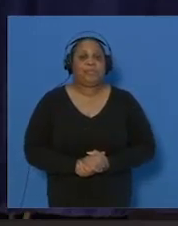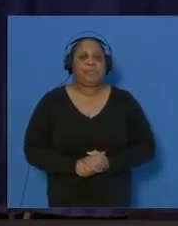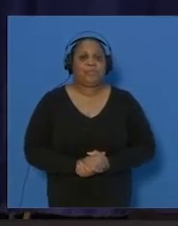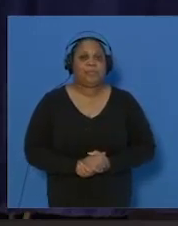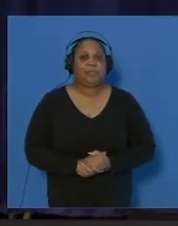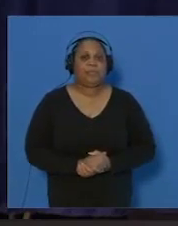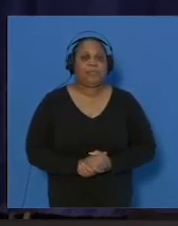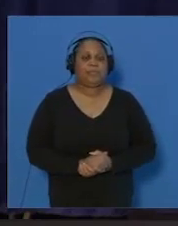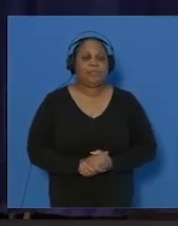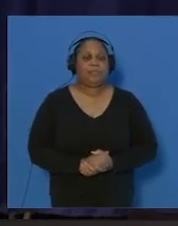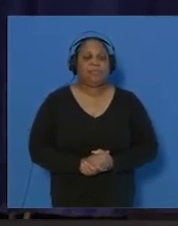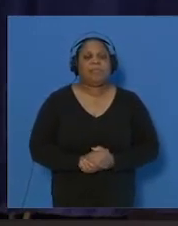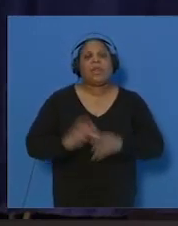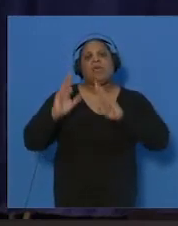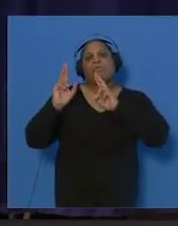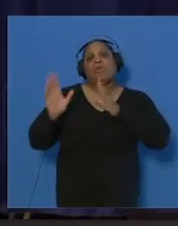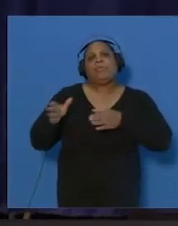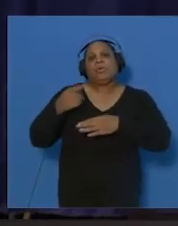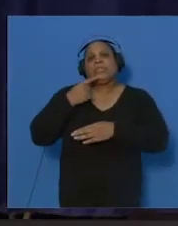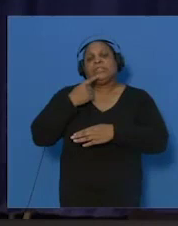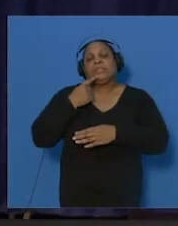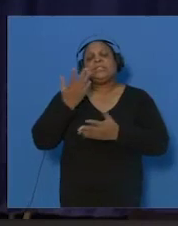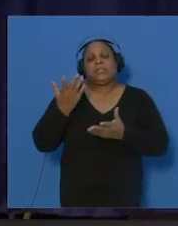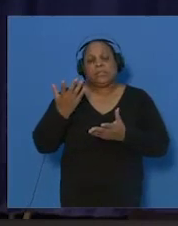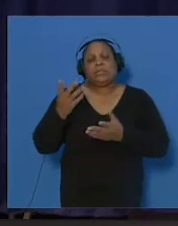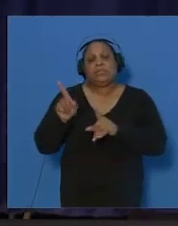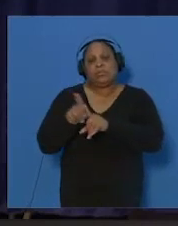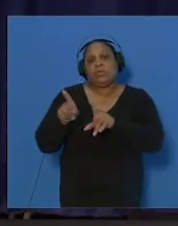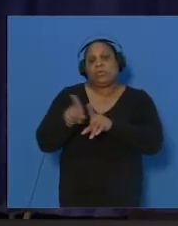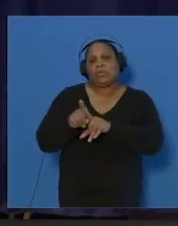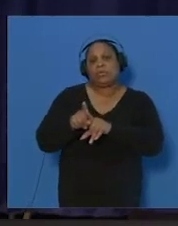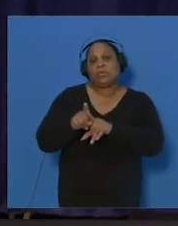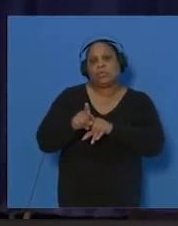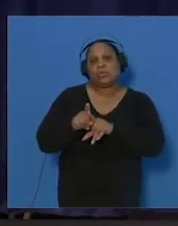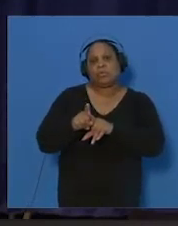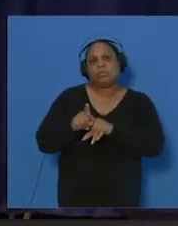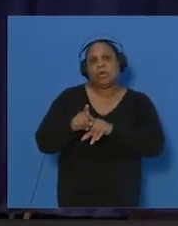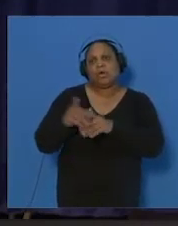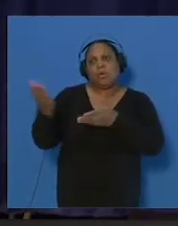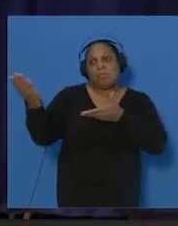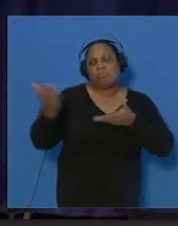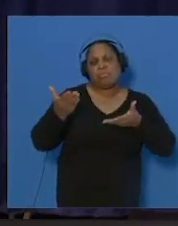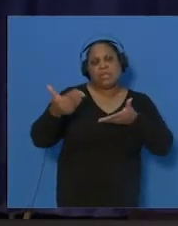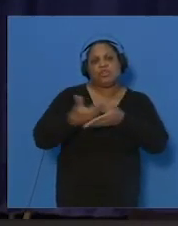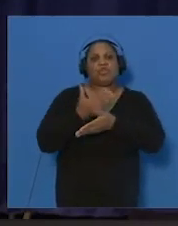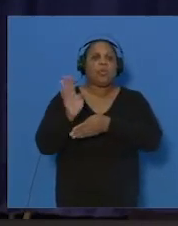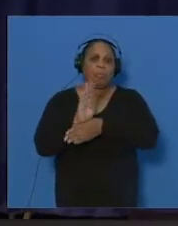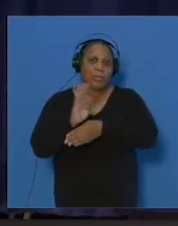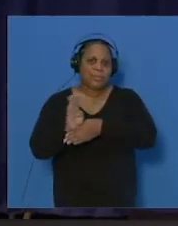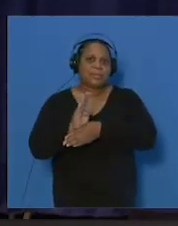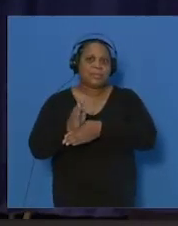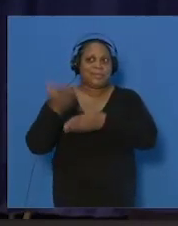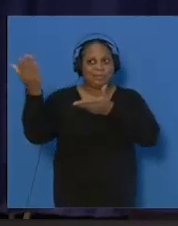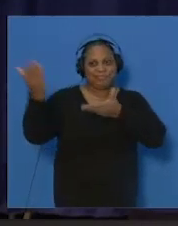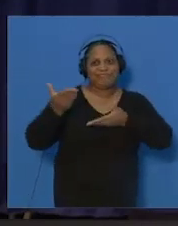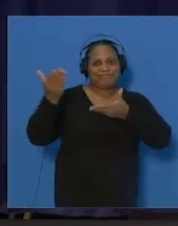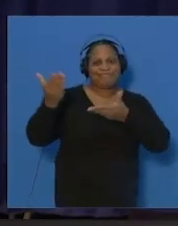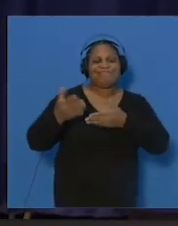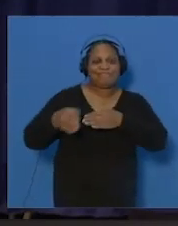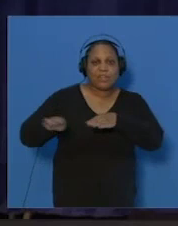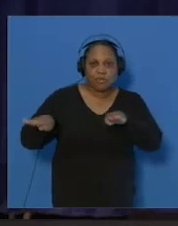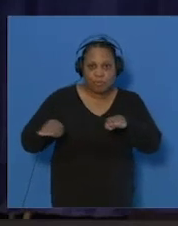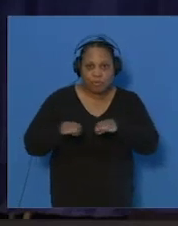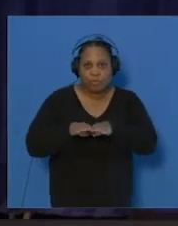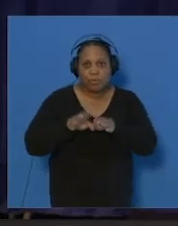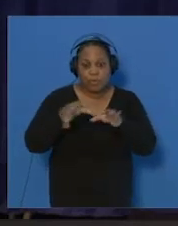Okay, and you also spoke in that statement about attracting new business to the island, playing an important role